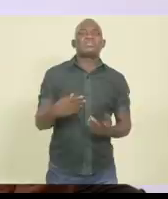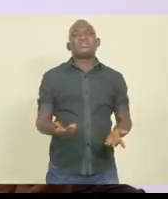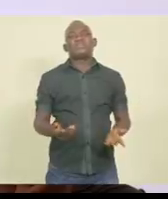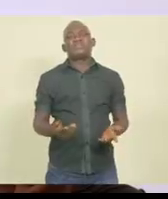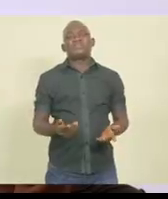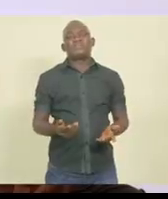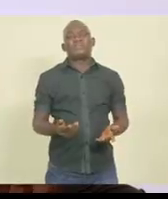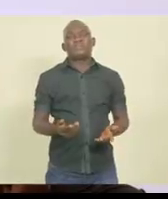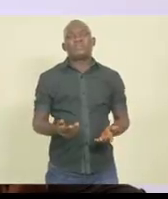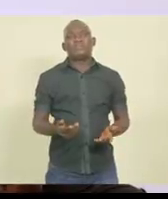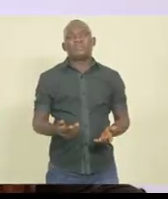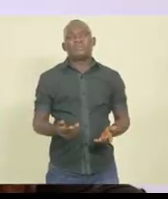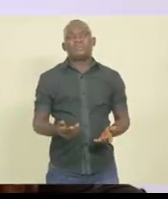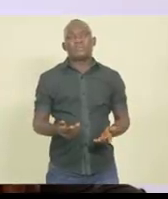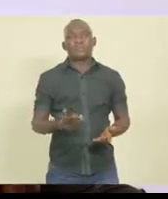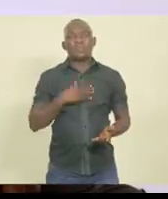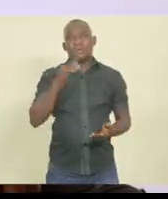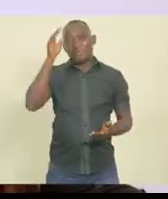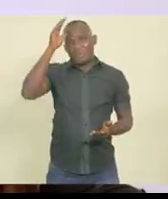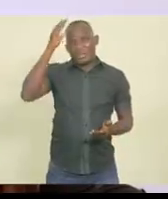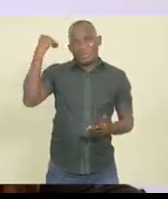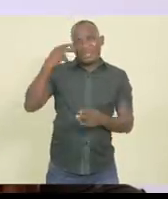We are late for the office. DD.